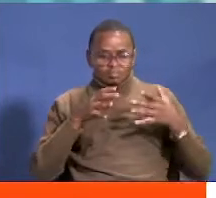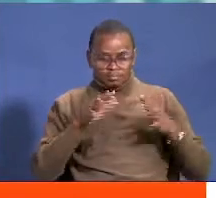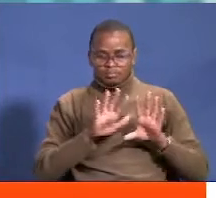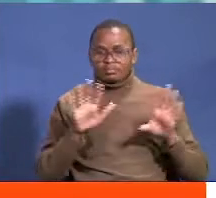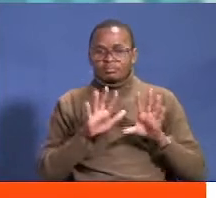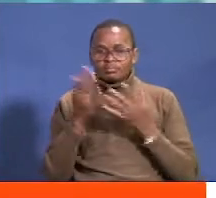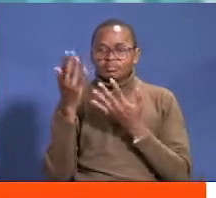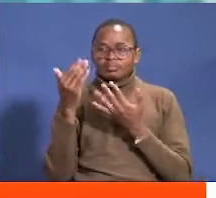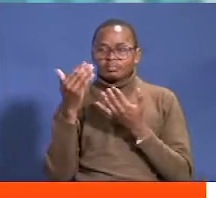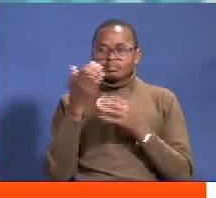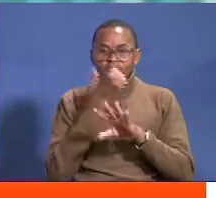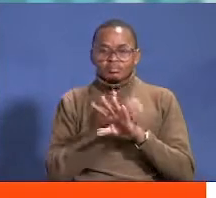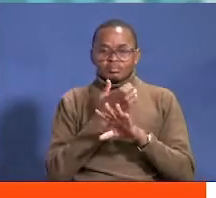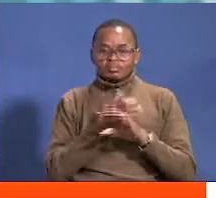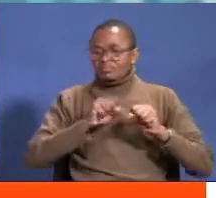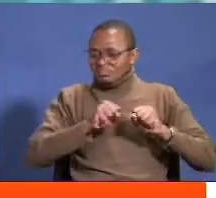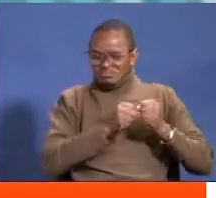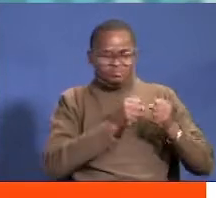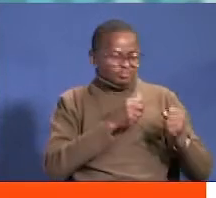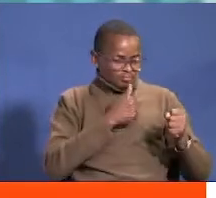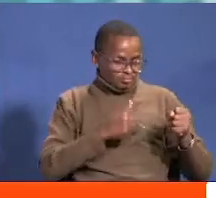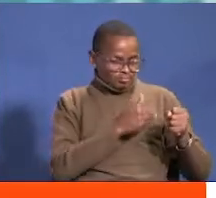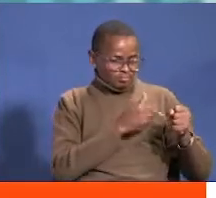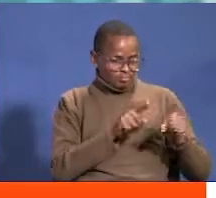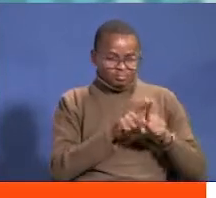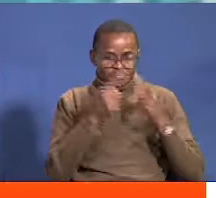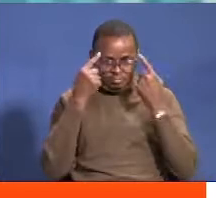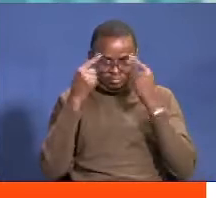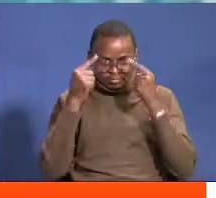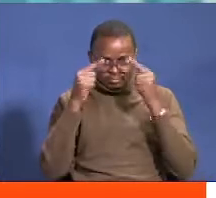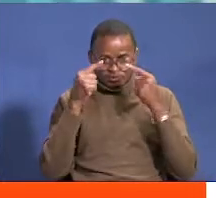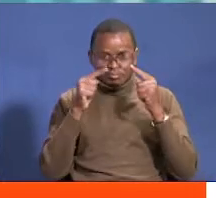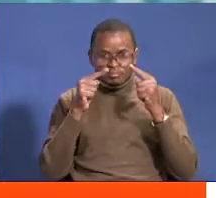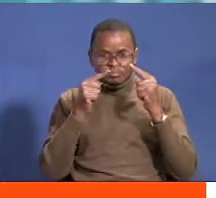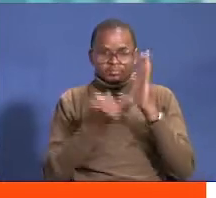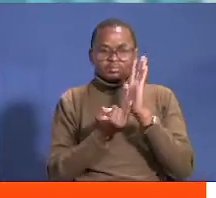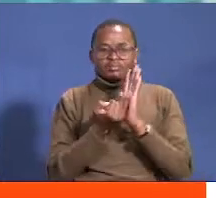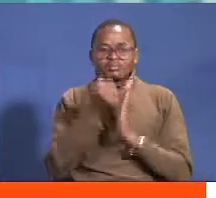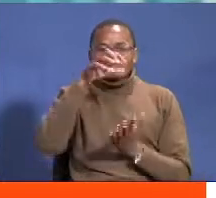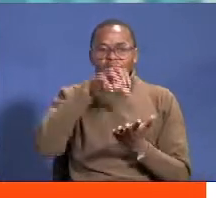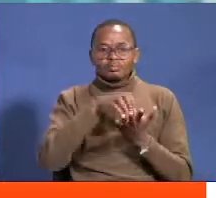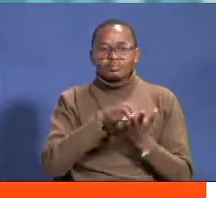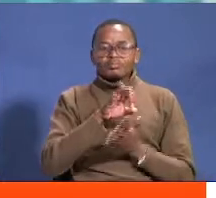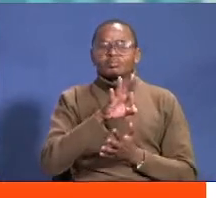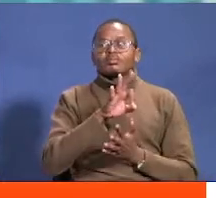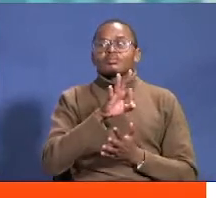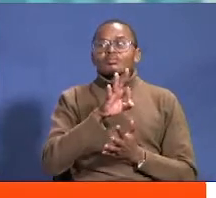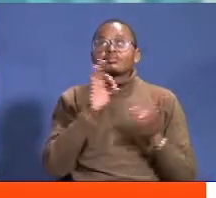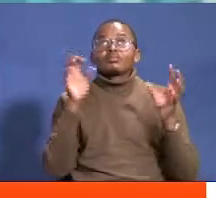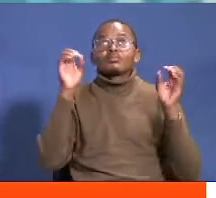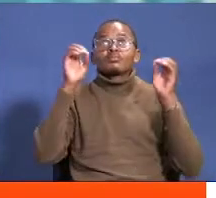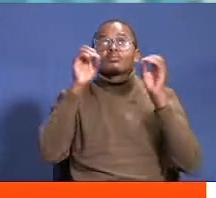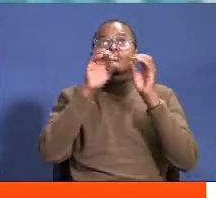as expected. It's so hard. It's so heartbreaking. Yeah. And then we've seen, there is rise in the conditions of, there are heat